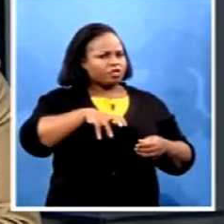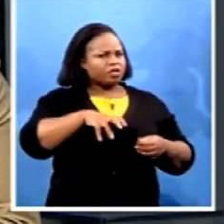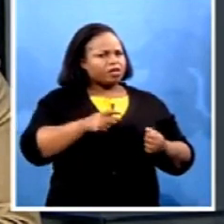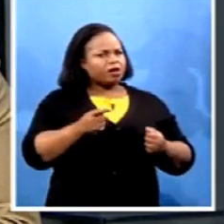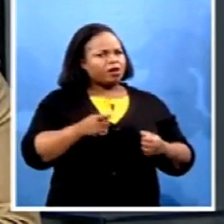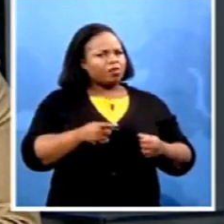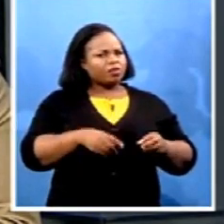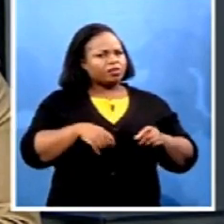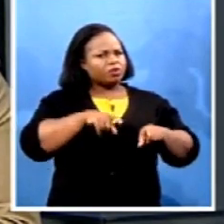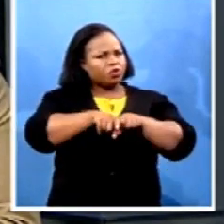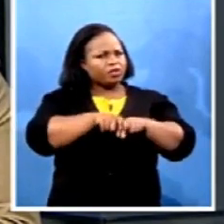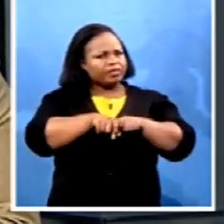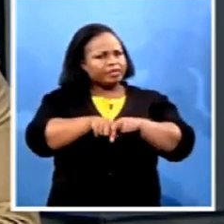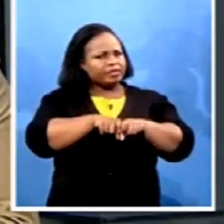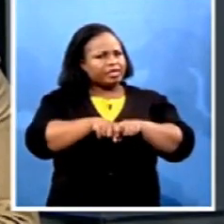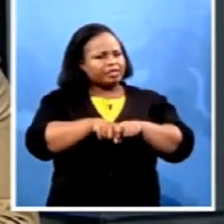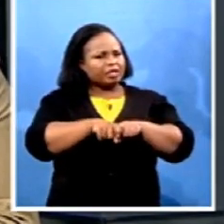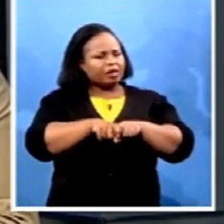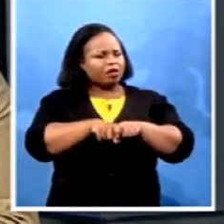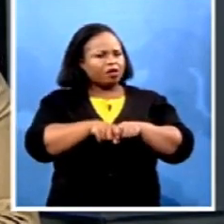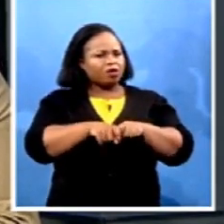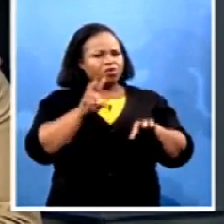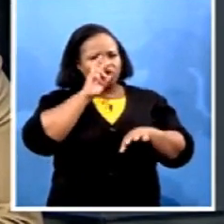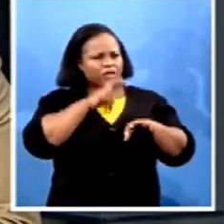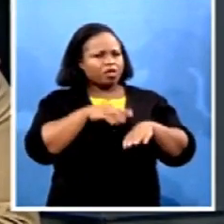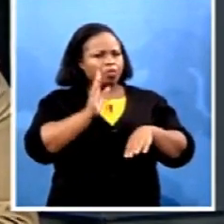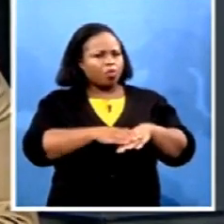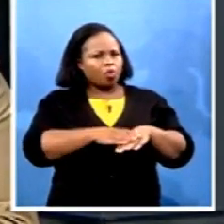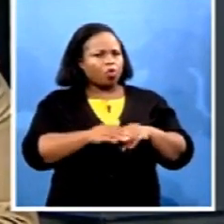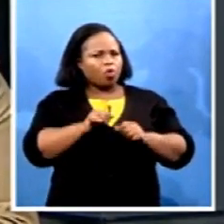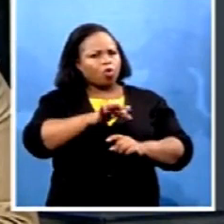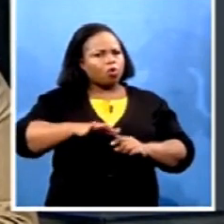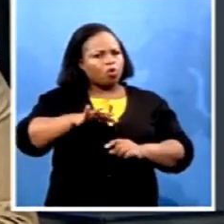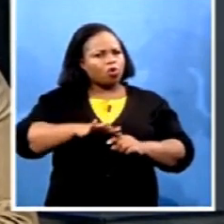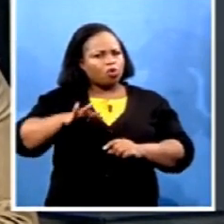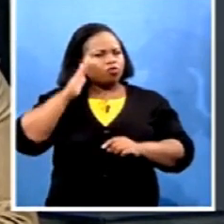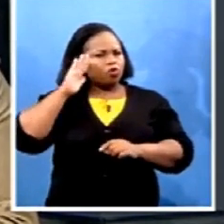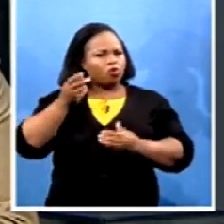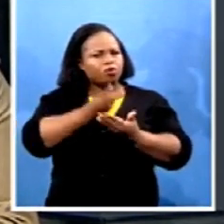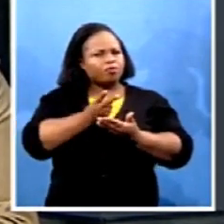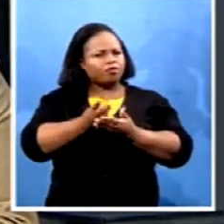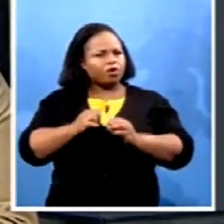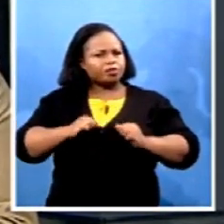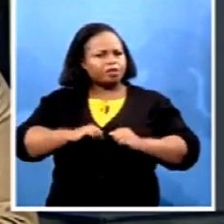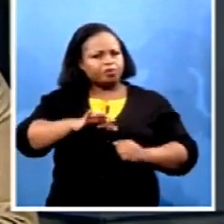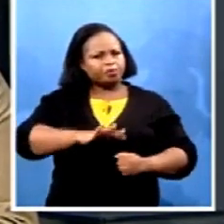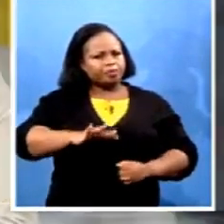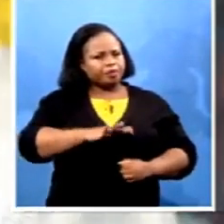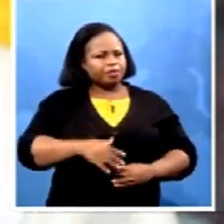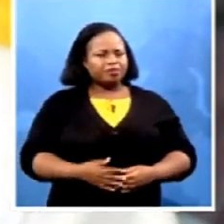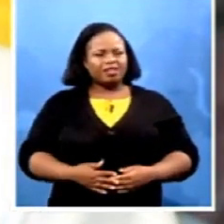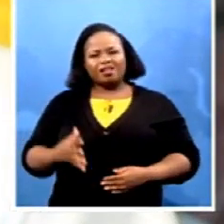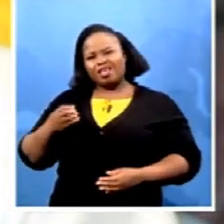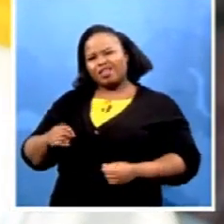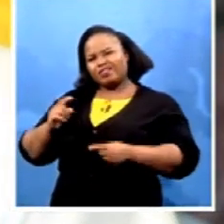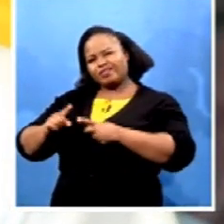capabilities? Look. There might be a number of reasons why the Eastern Cape now is taking a lead.